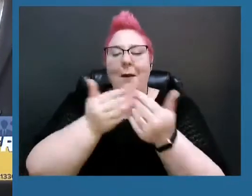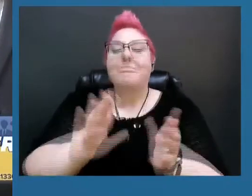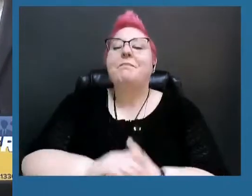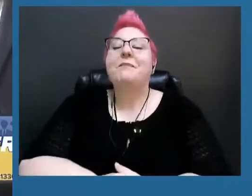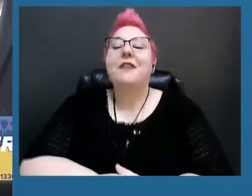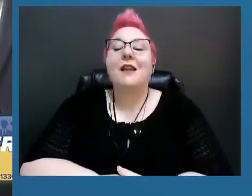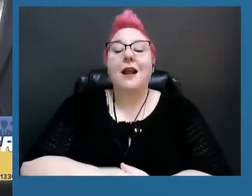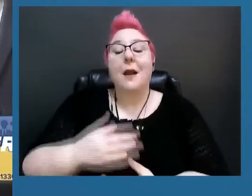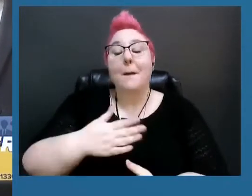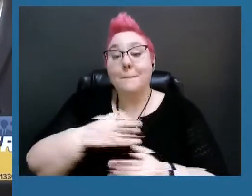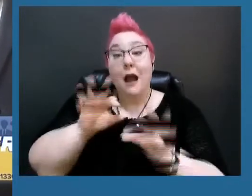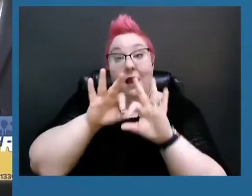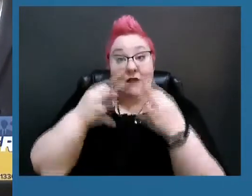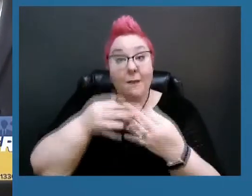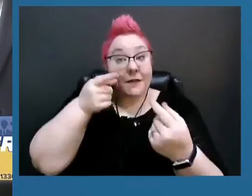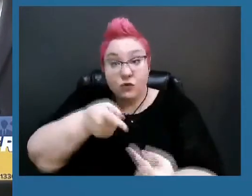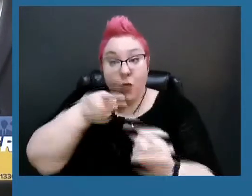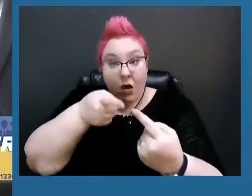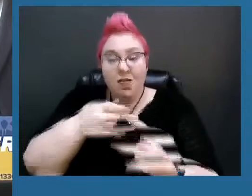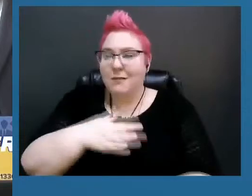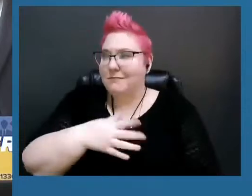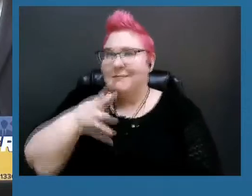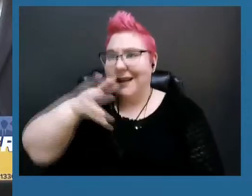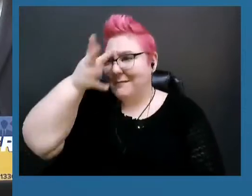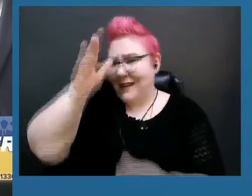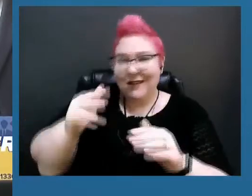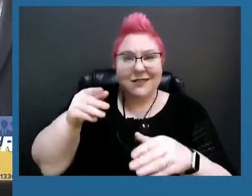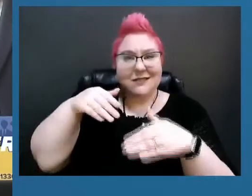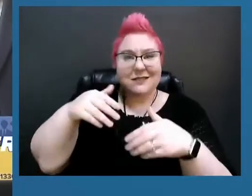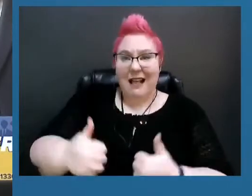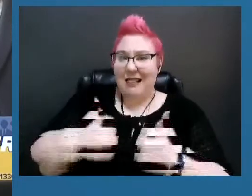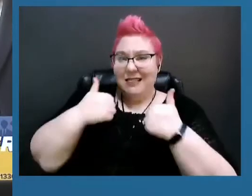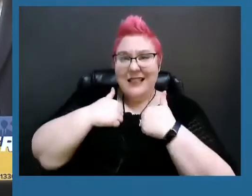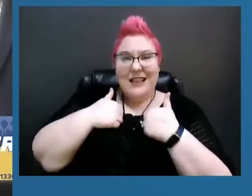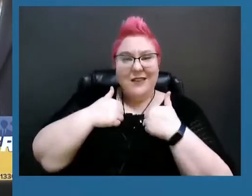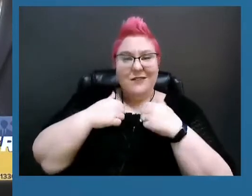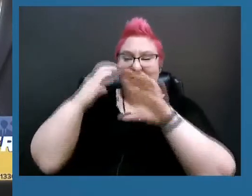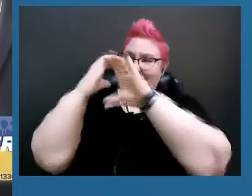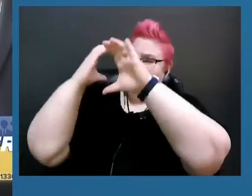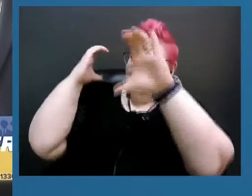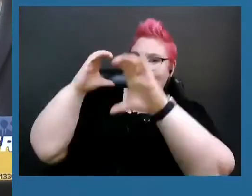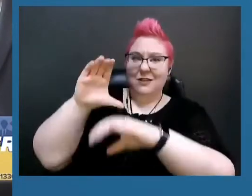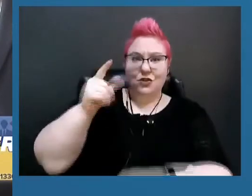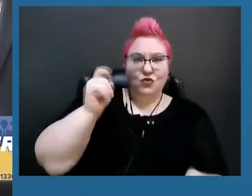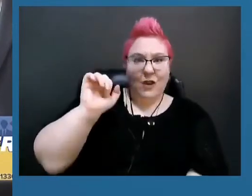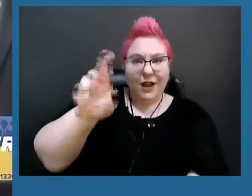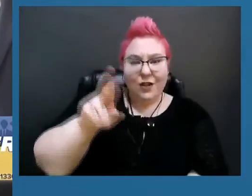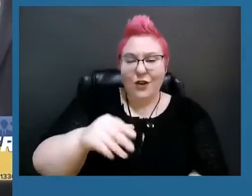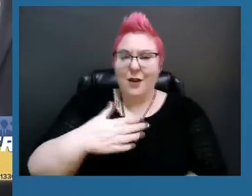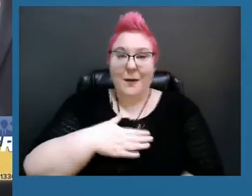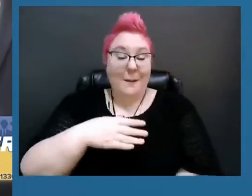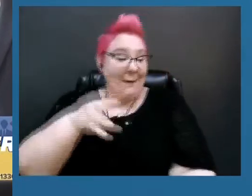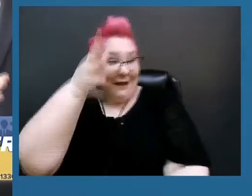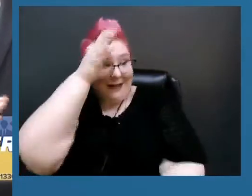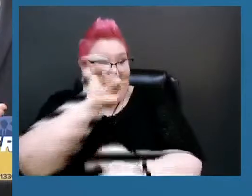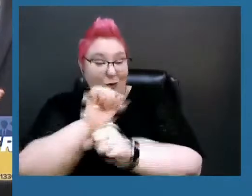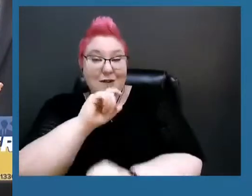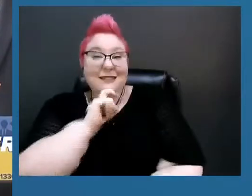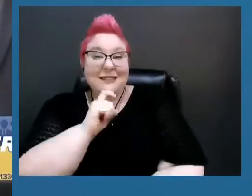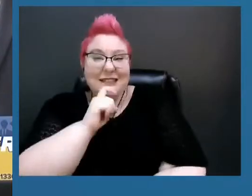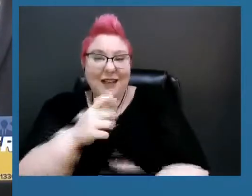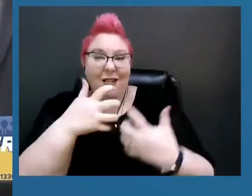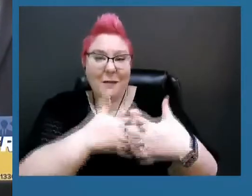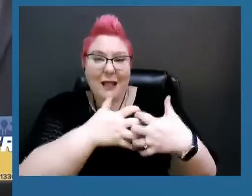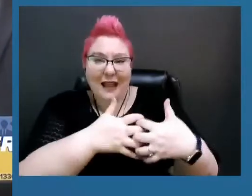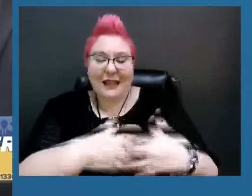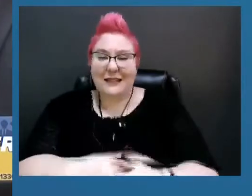family struggled. My parents lived in a trailer park. Dad worked at the steel plant. Grandma had 8 kids